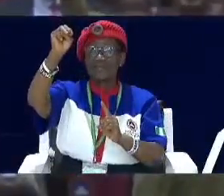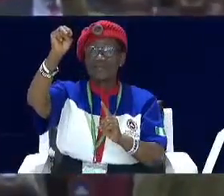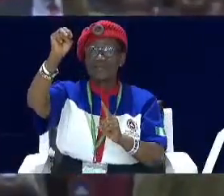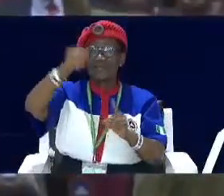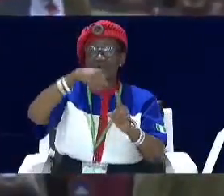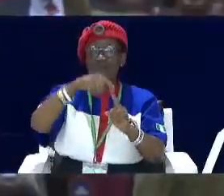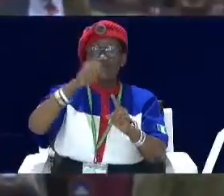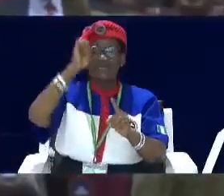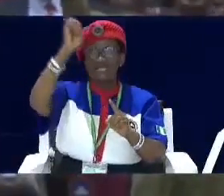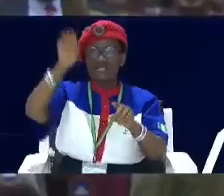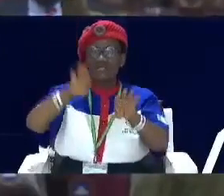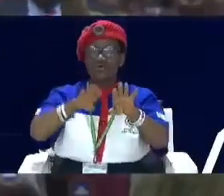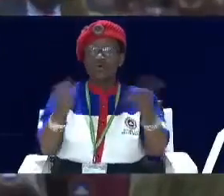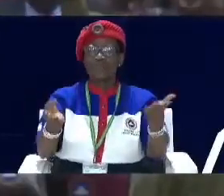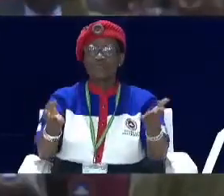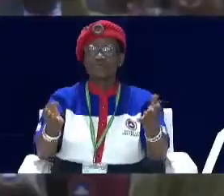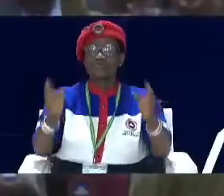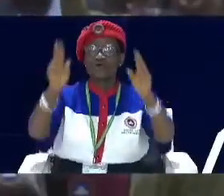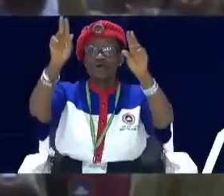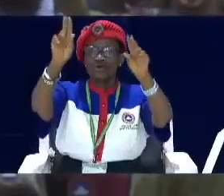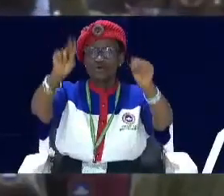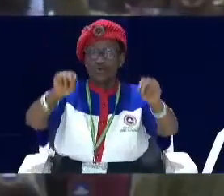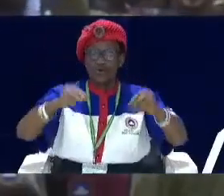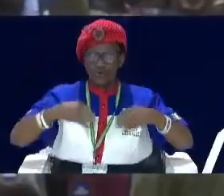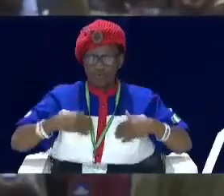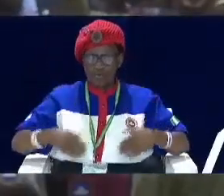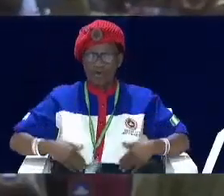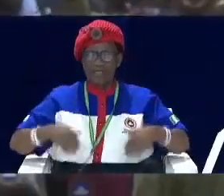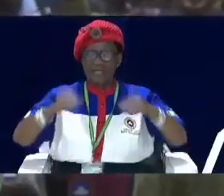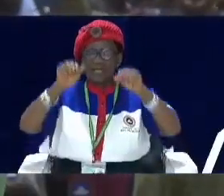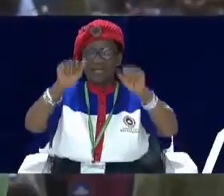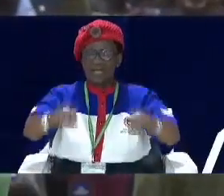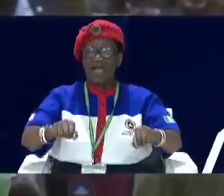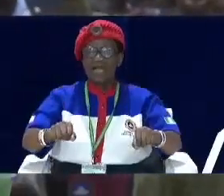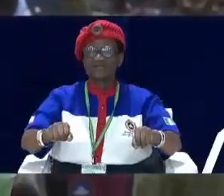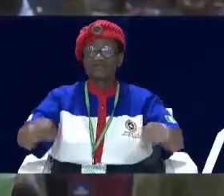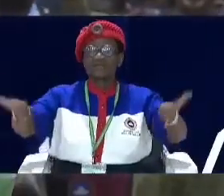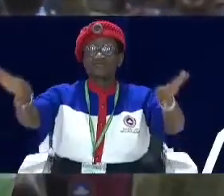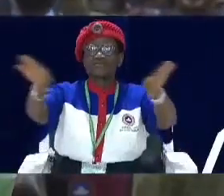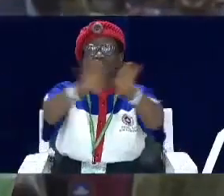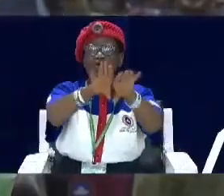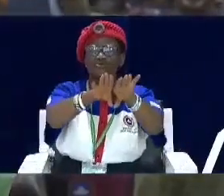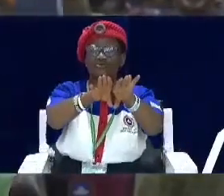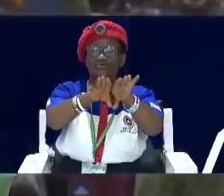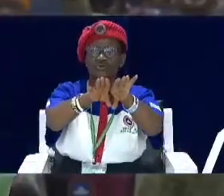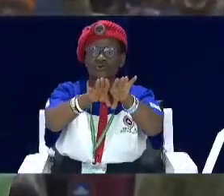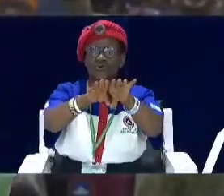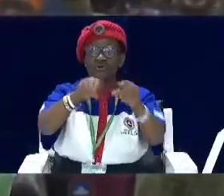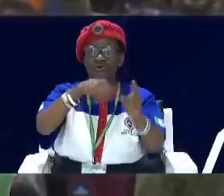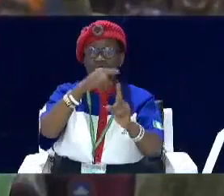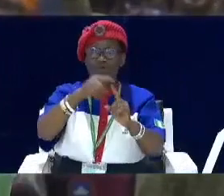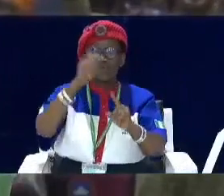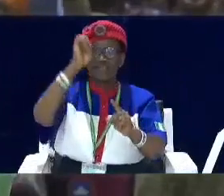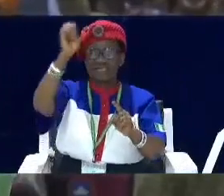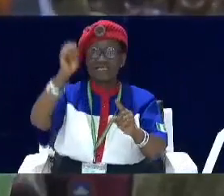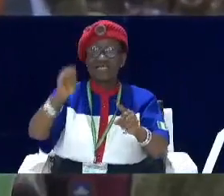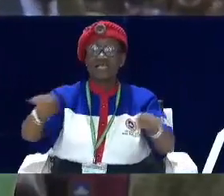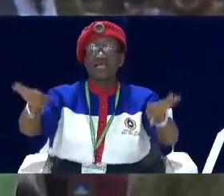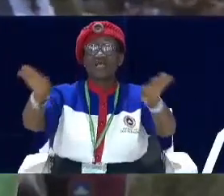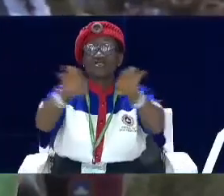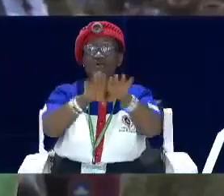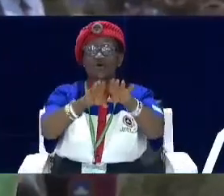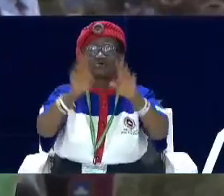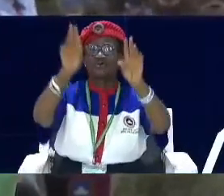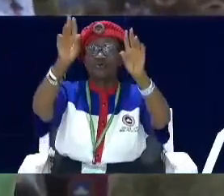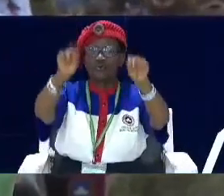When He opens, nobody can shut. Nigba ti o ba sile ti o ba si ko si eni to le ti. When He shuts, no man can open.